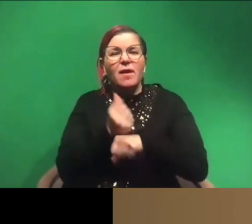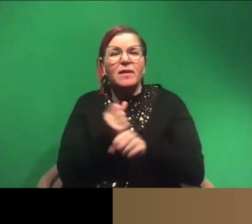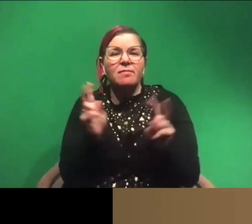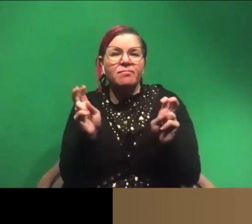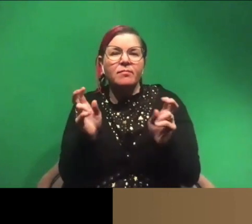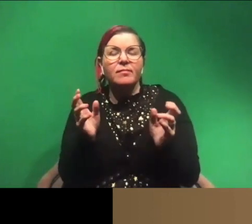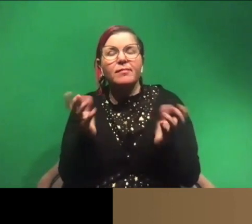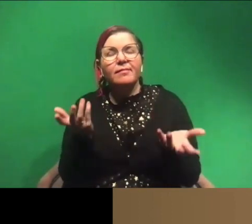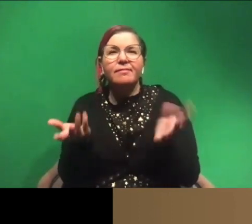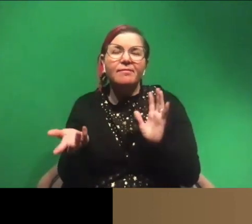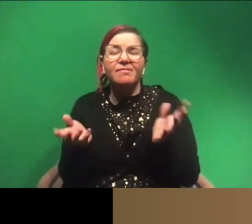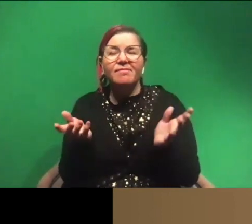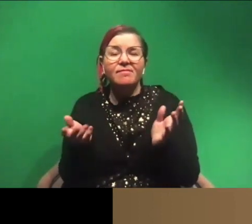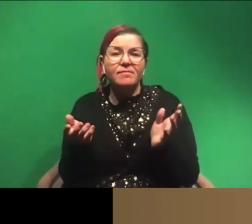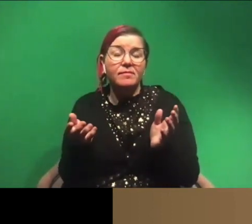But